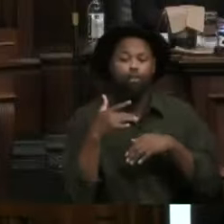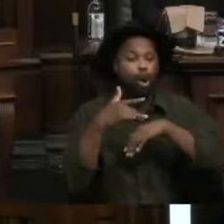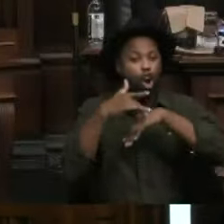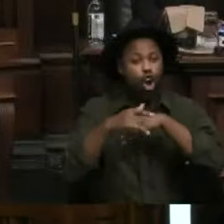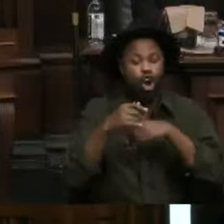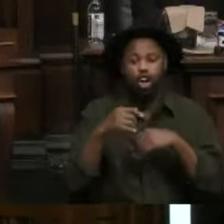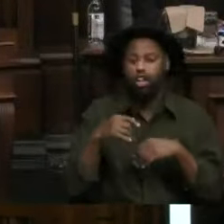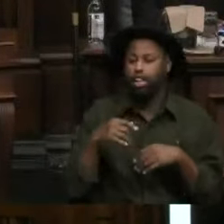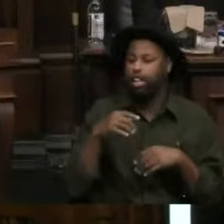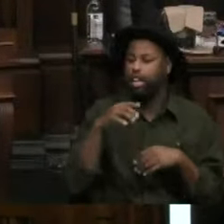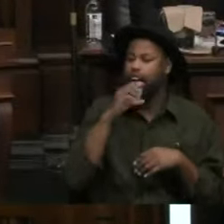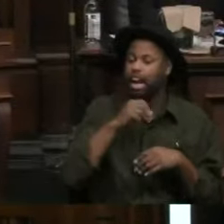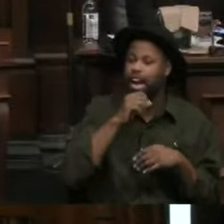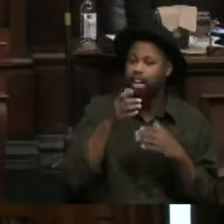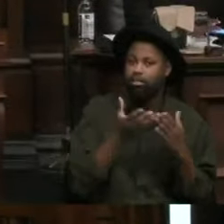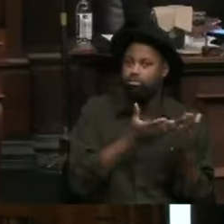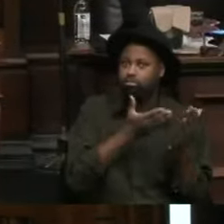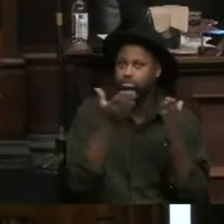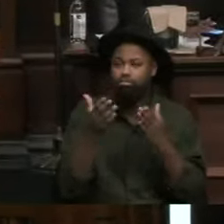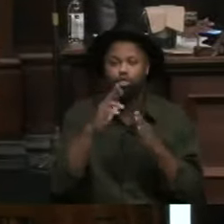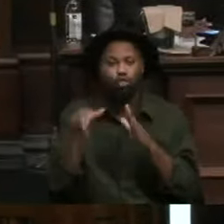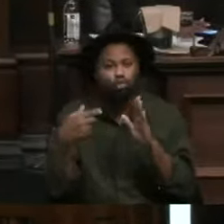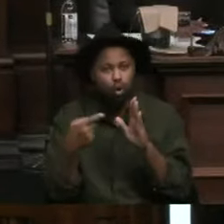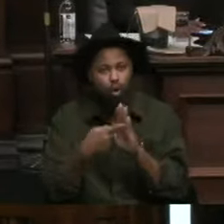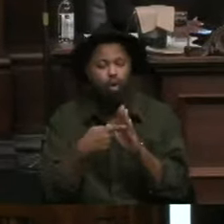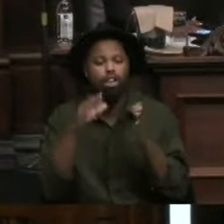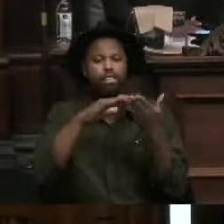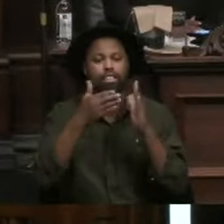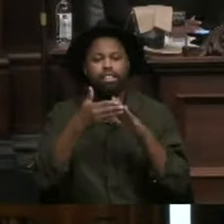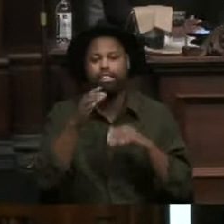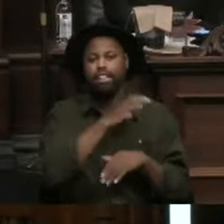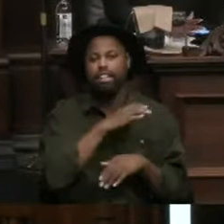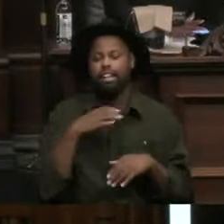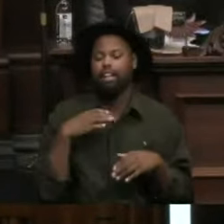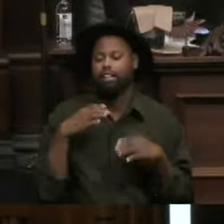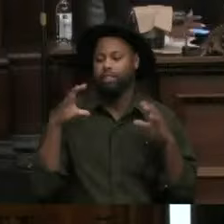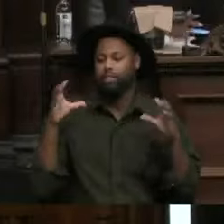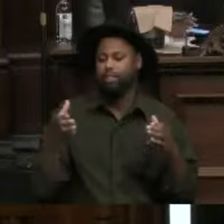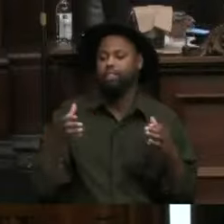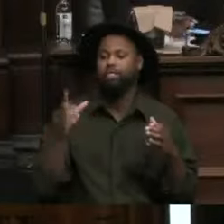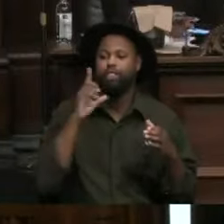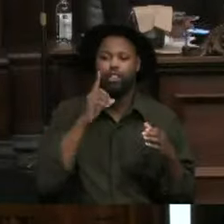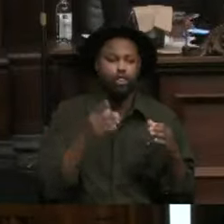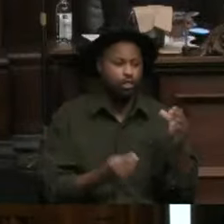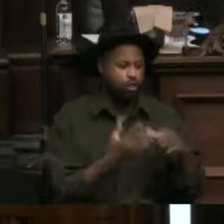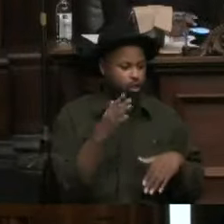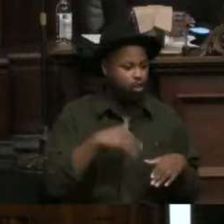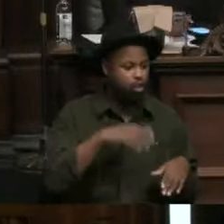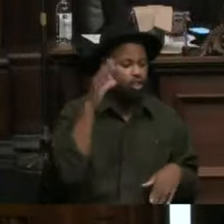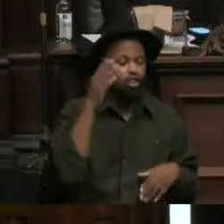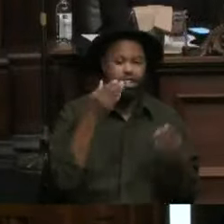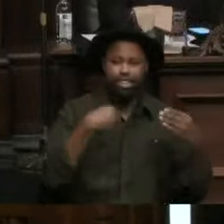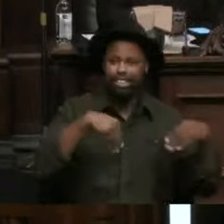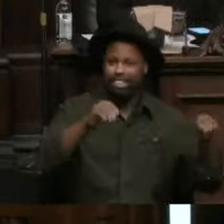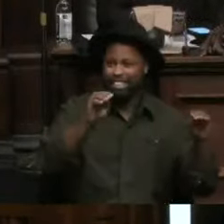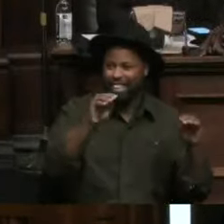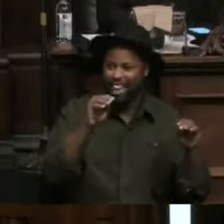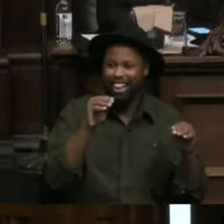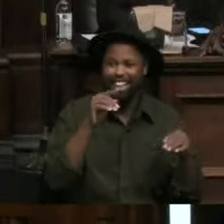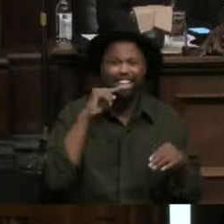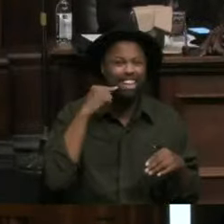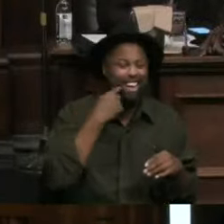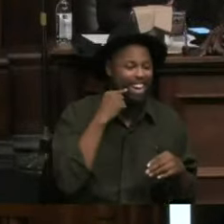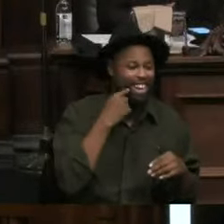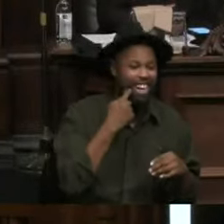age, carrying these values through his role with City Council. He has grown over the years from selling candy on his elementary school bus to running his